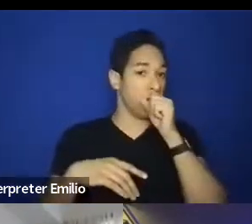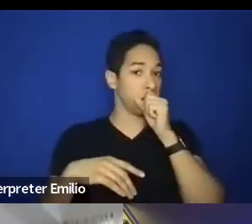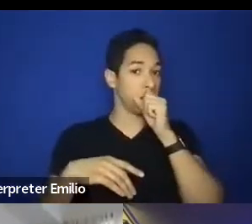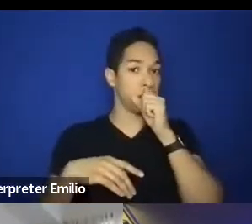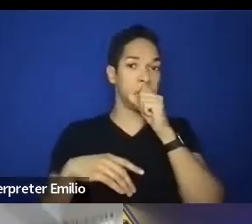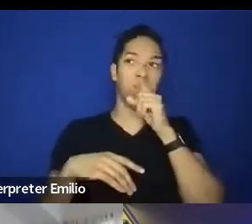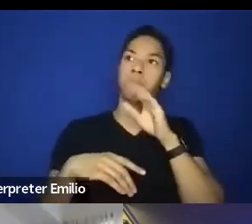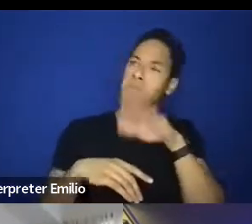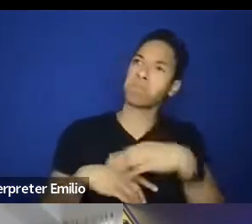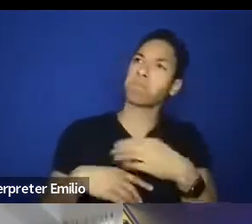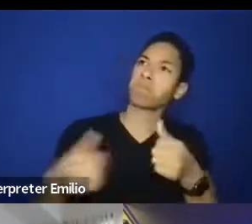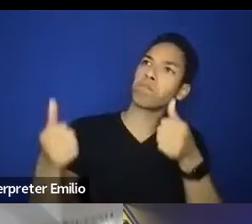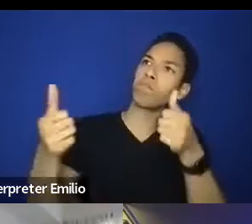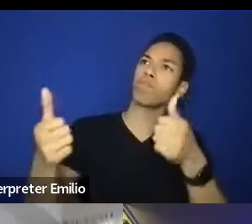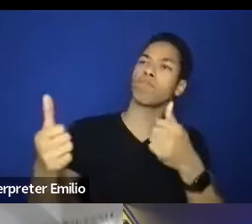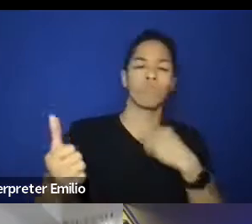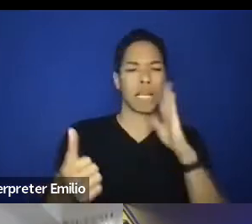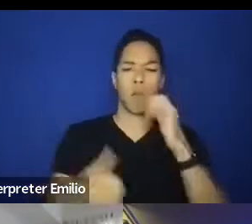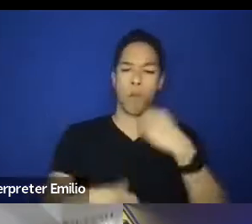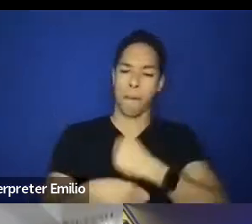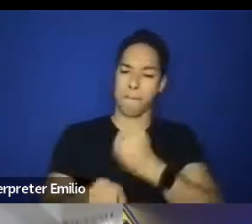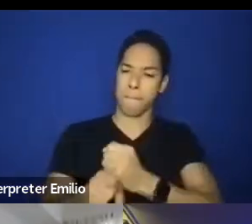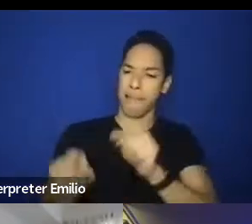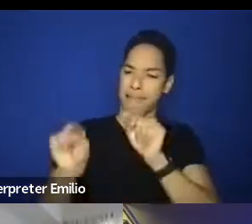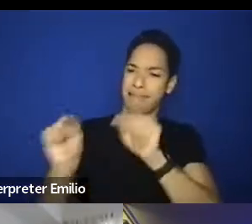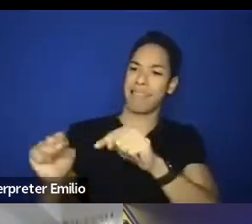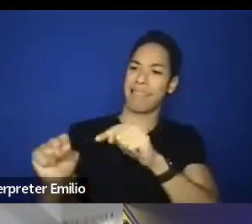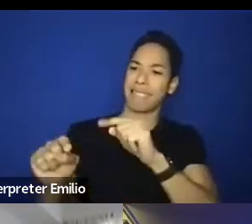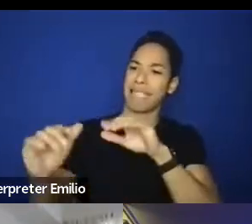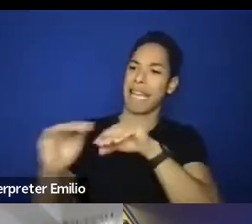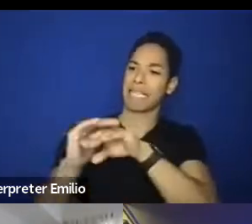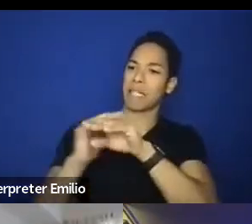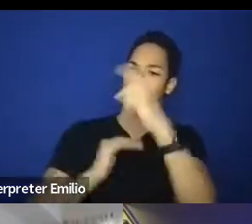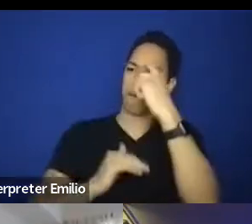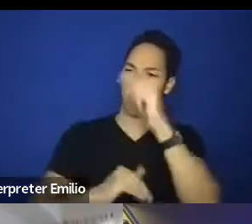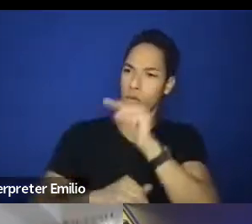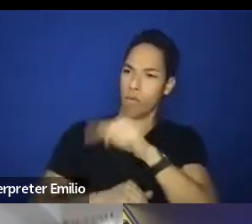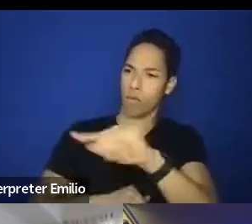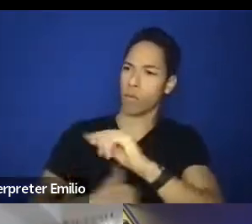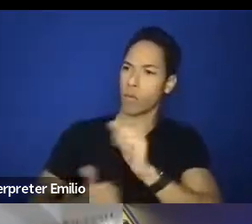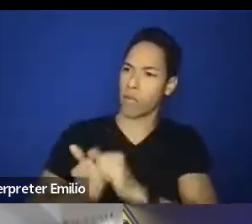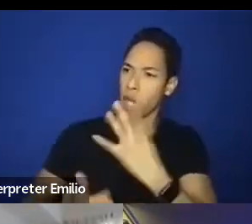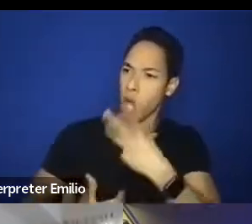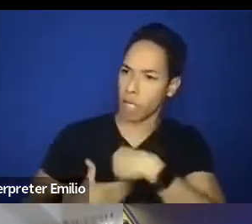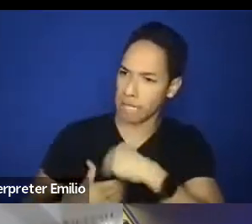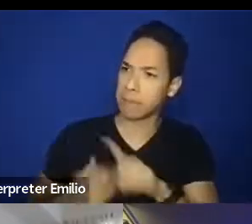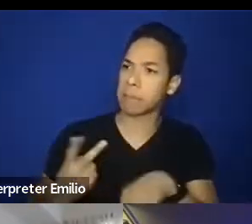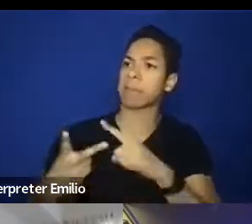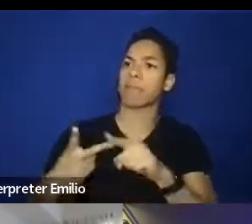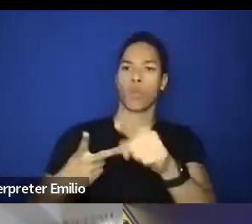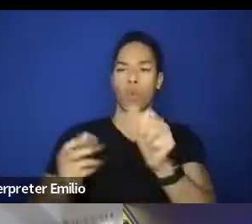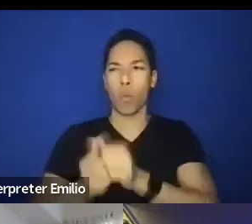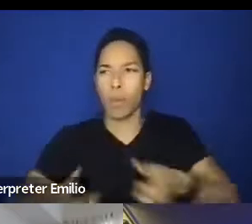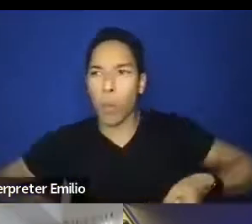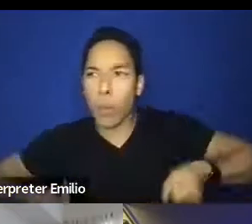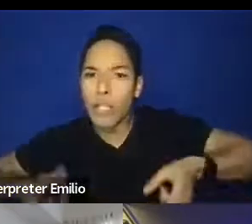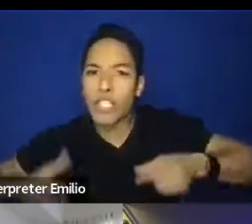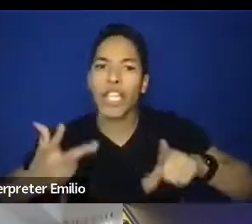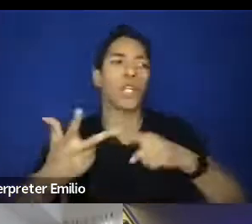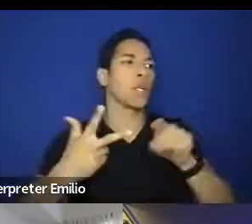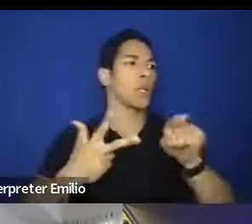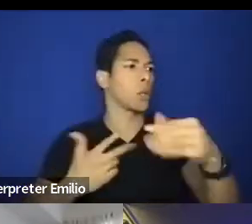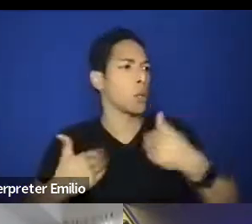great, I'm going to make this accessible for my autistic actors, or I might make this accessible for my wheelchair actors or my deaf